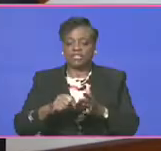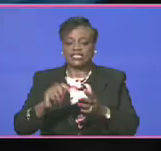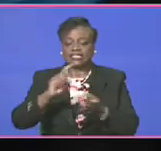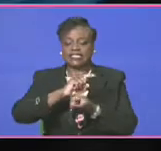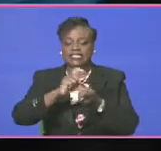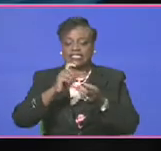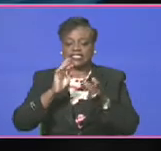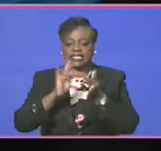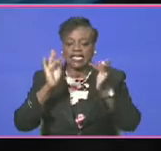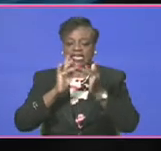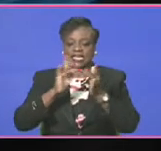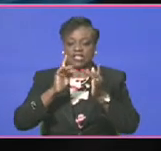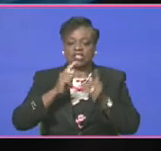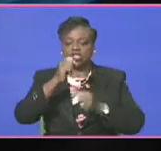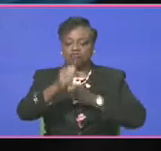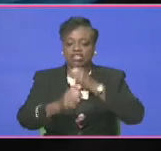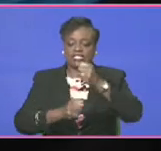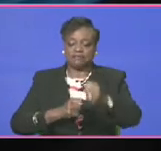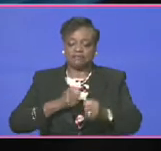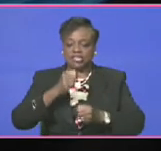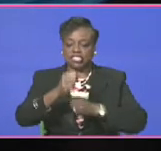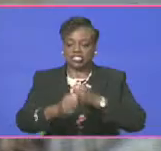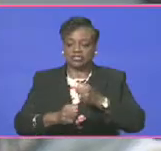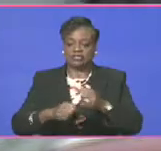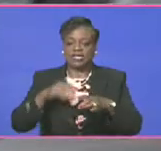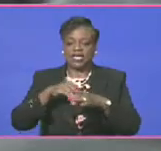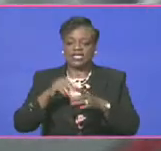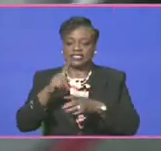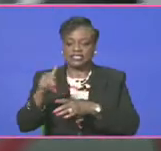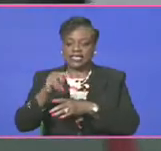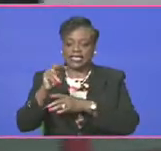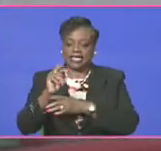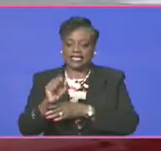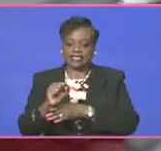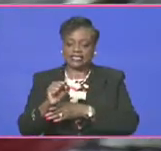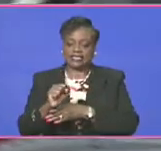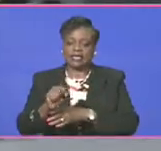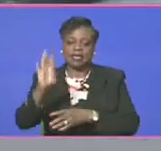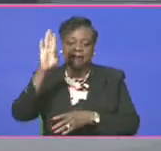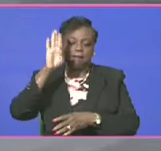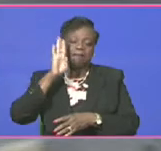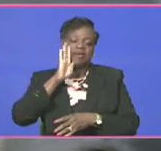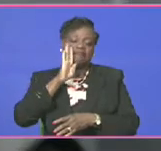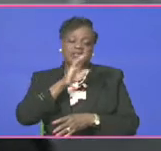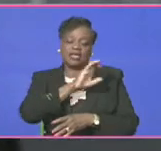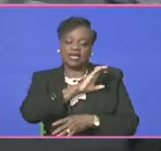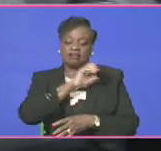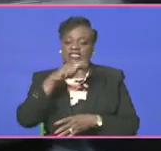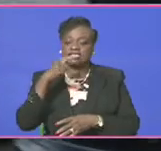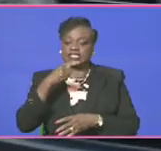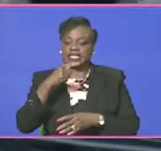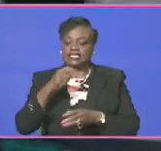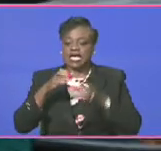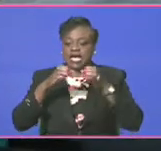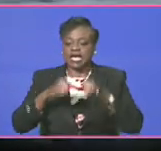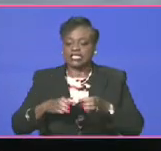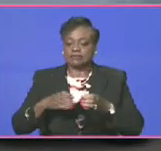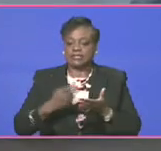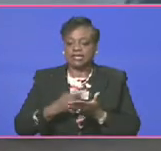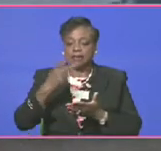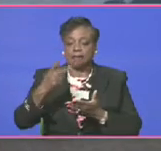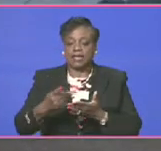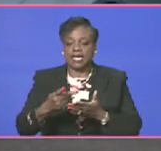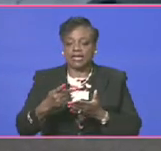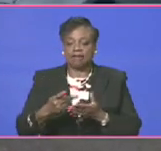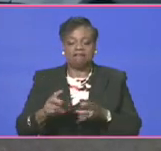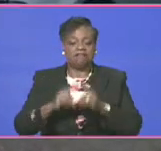in broadcasting. Acting Deputy General Manager Beverly Curry says customers played an integral part in the corporation's development,